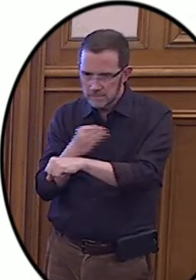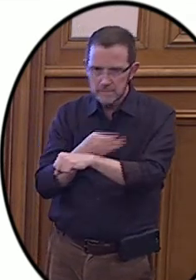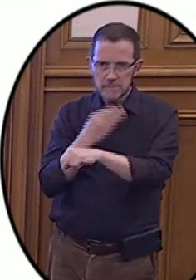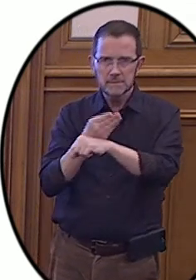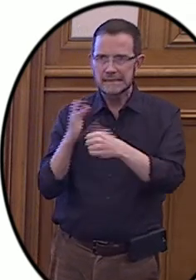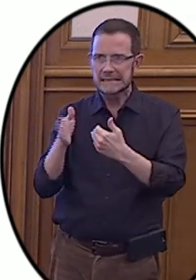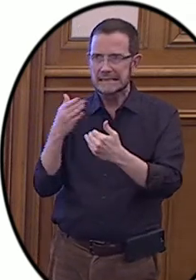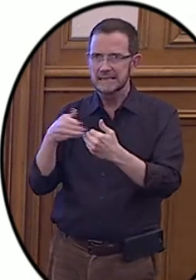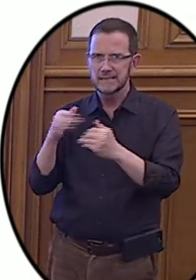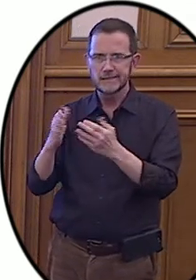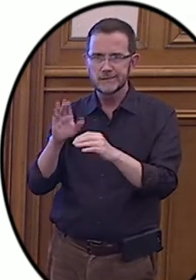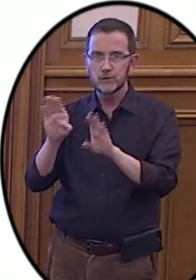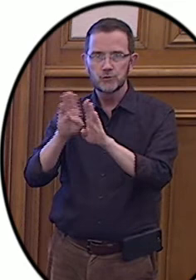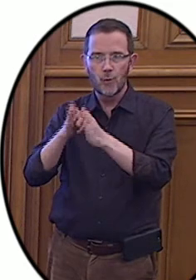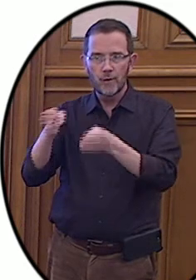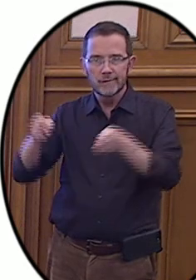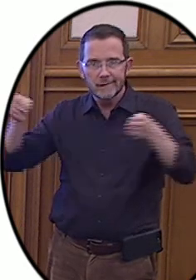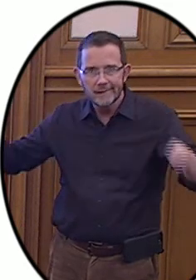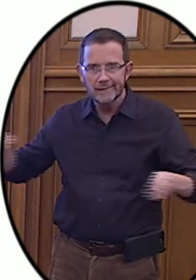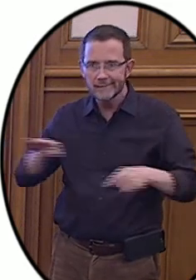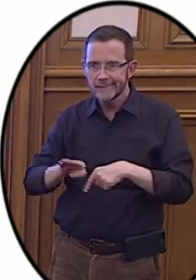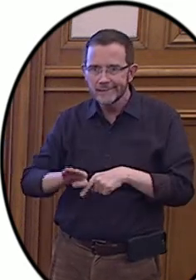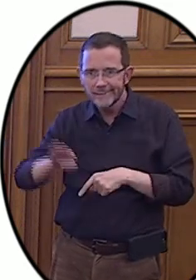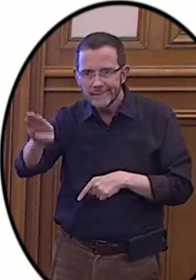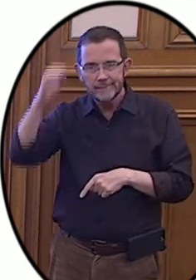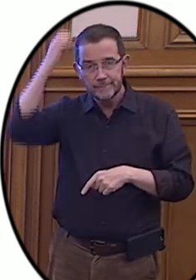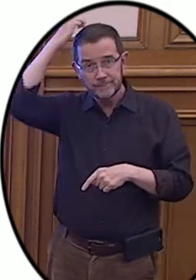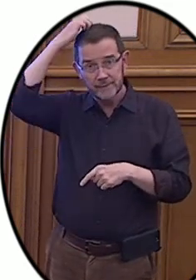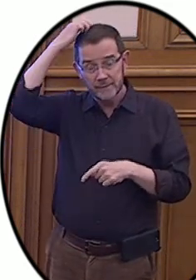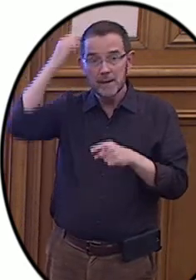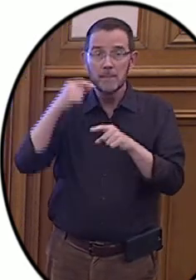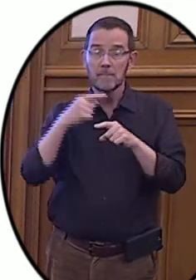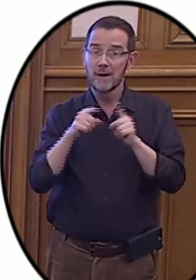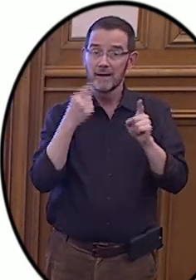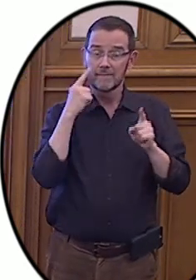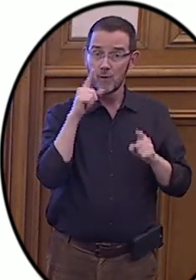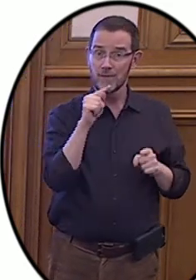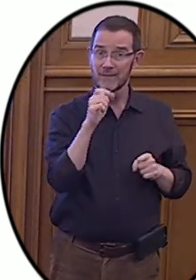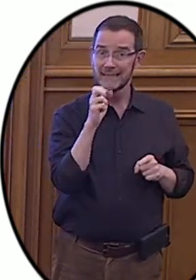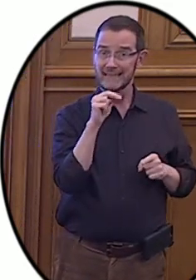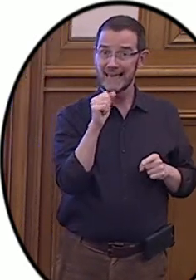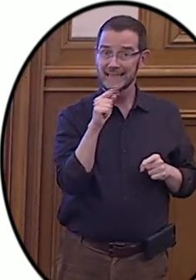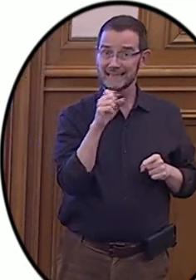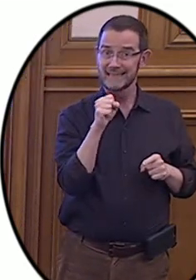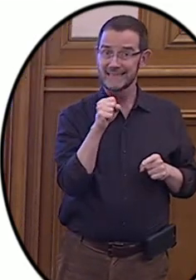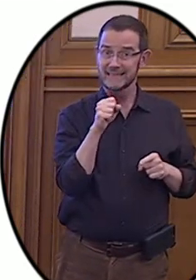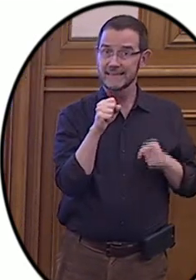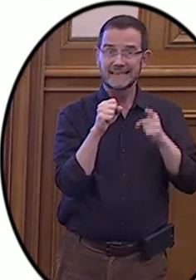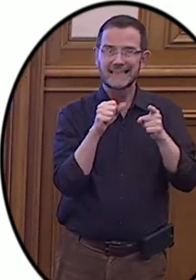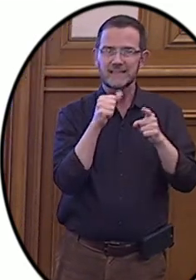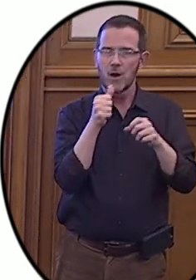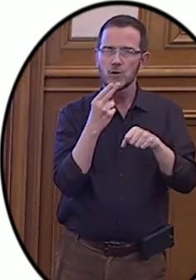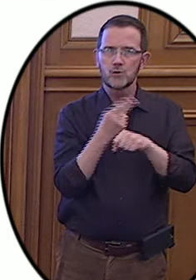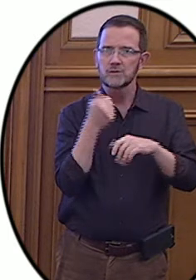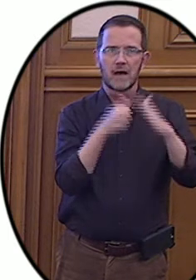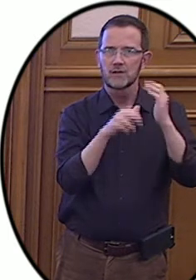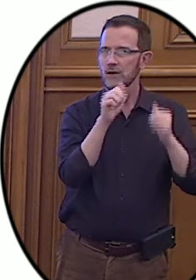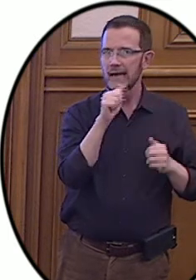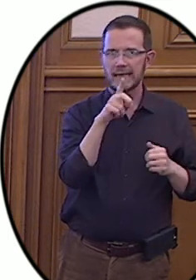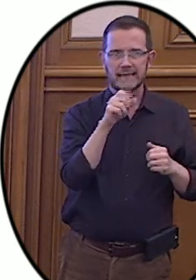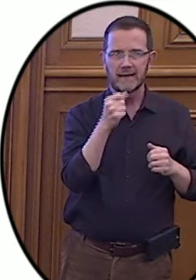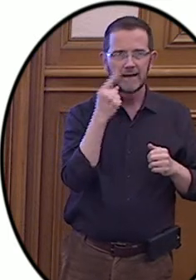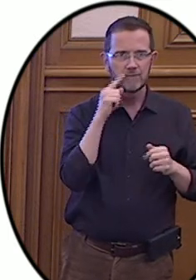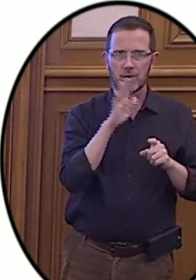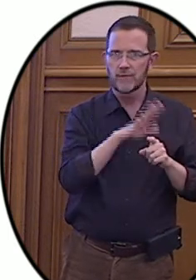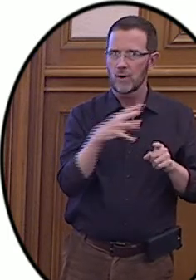the tenants who live in that building, the ADA would not be the law that they would file a complaint under. It would be